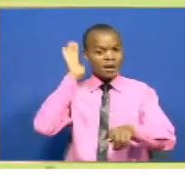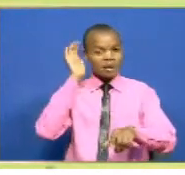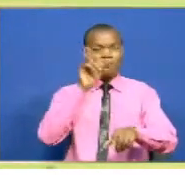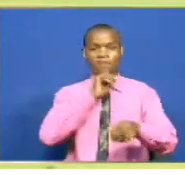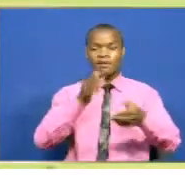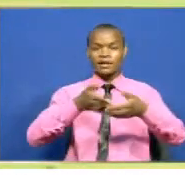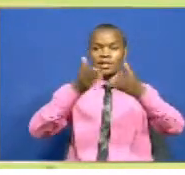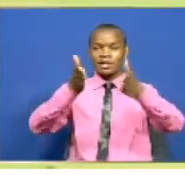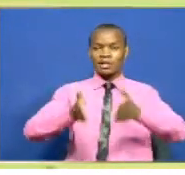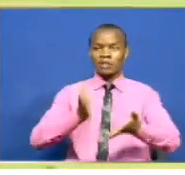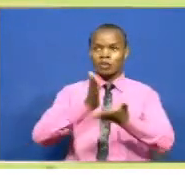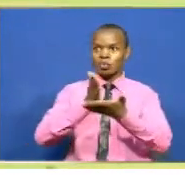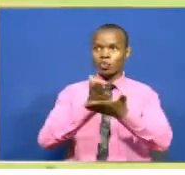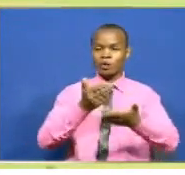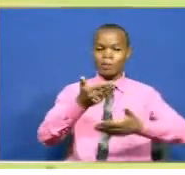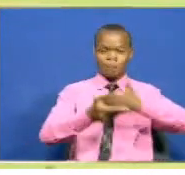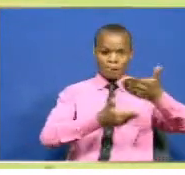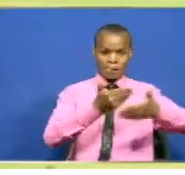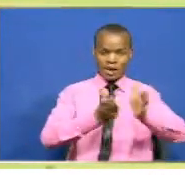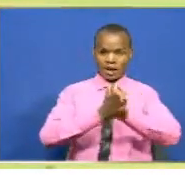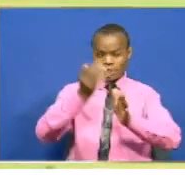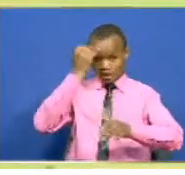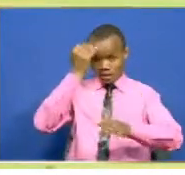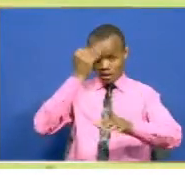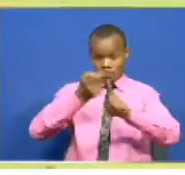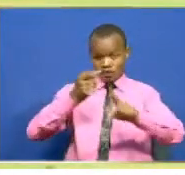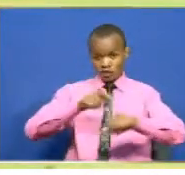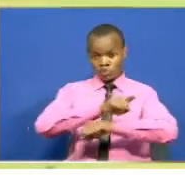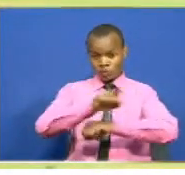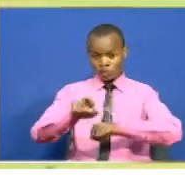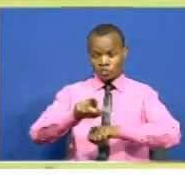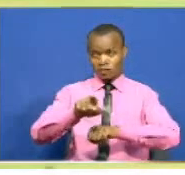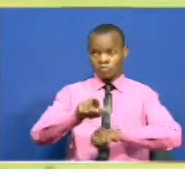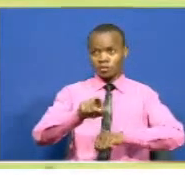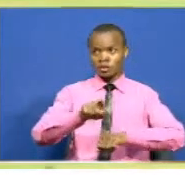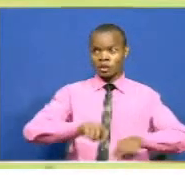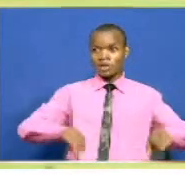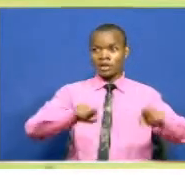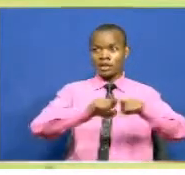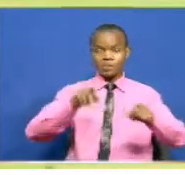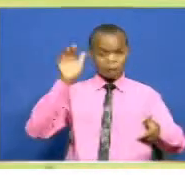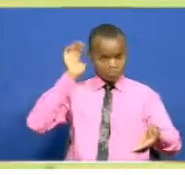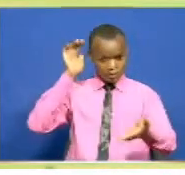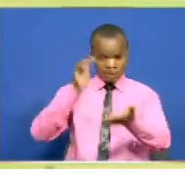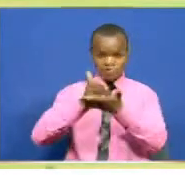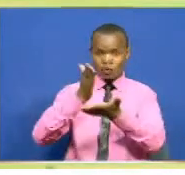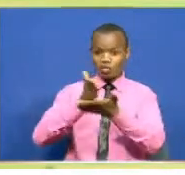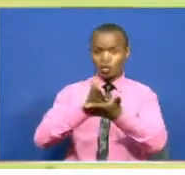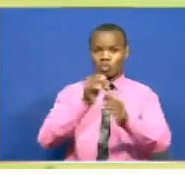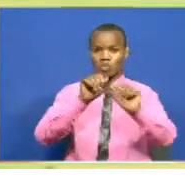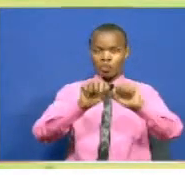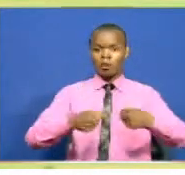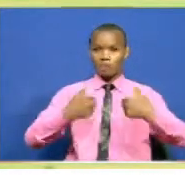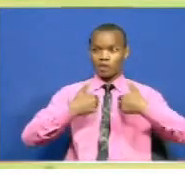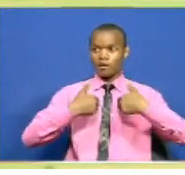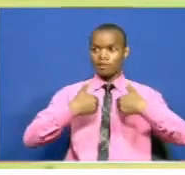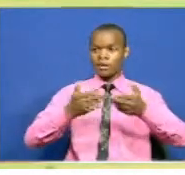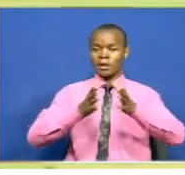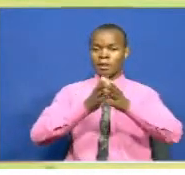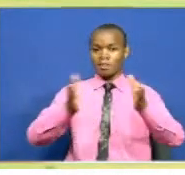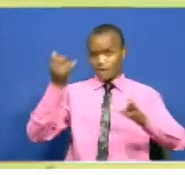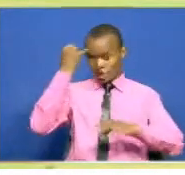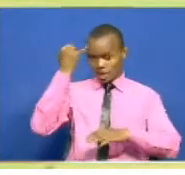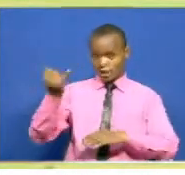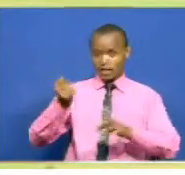keen to interact and learn from you, and also you learn from them. And I believe we can be able to come up with very big and great